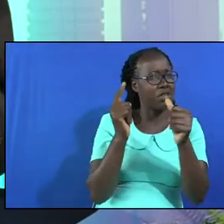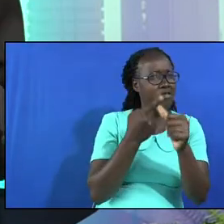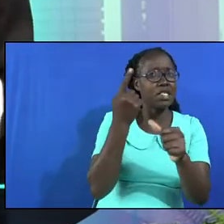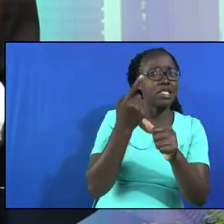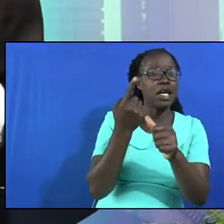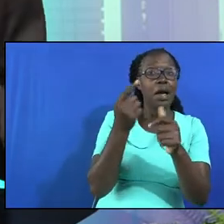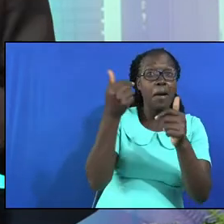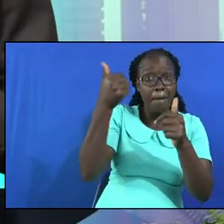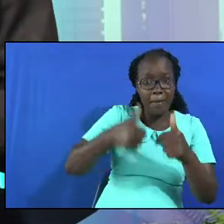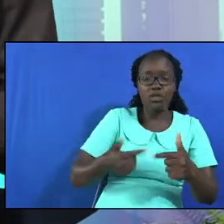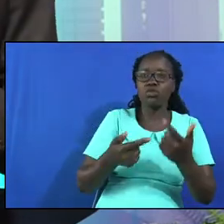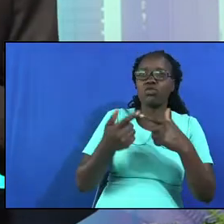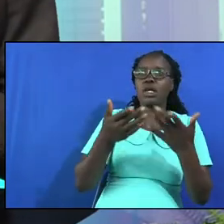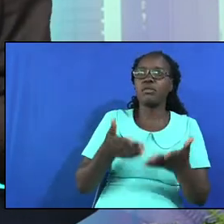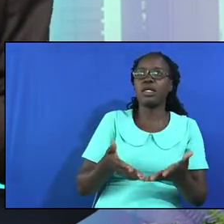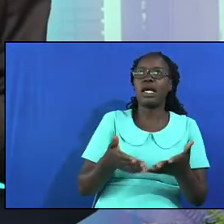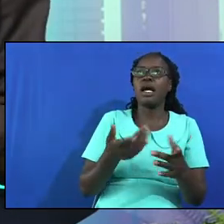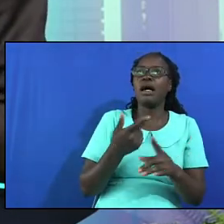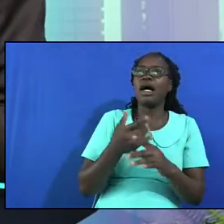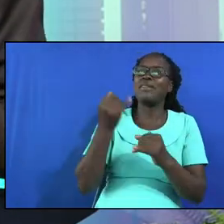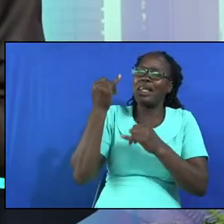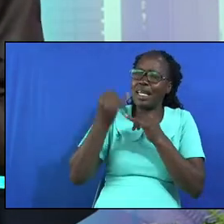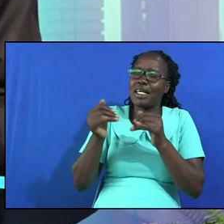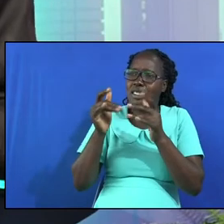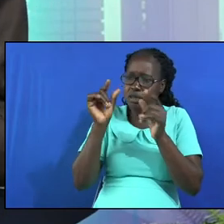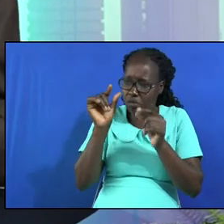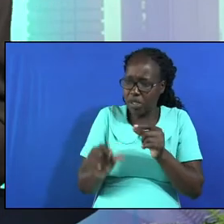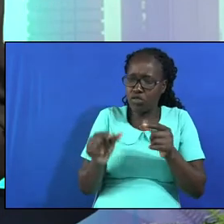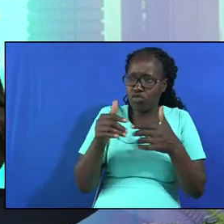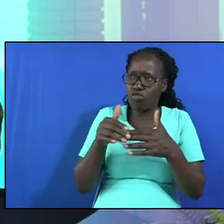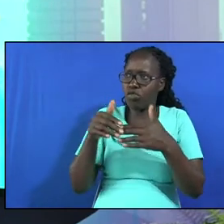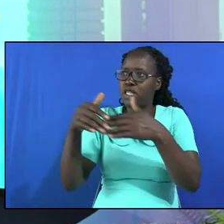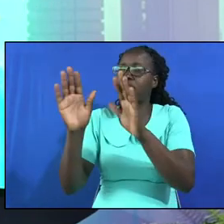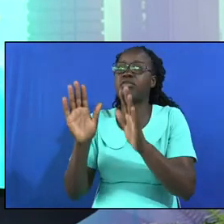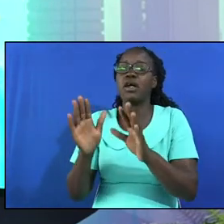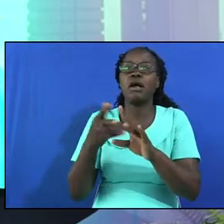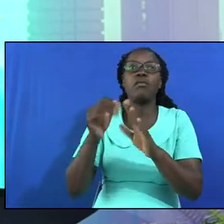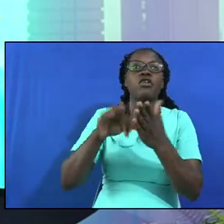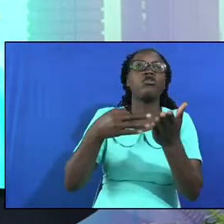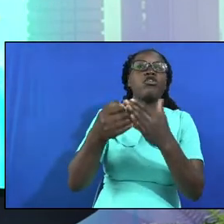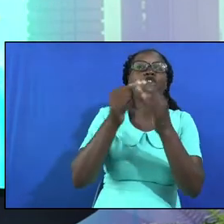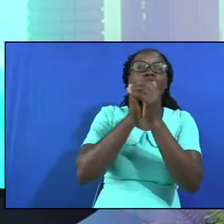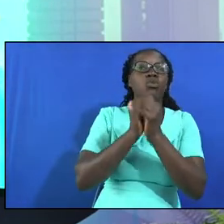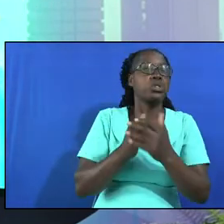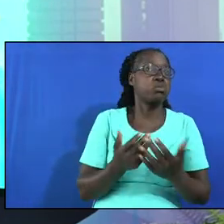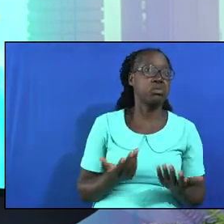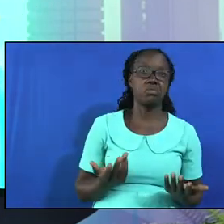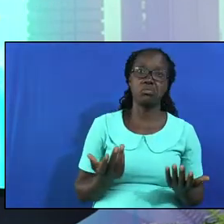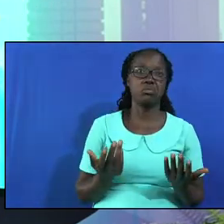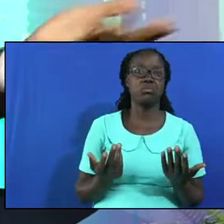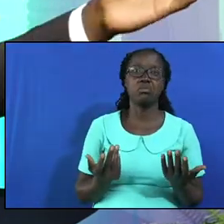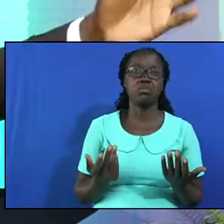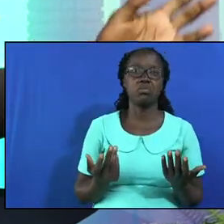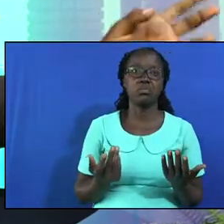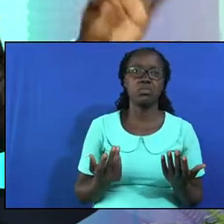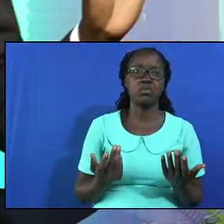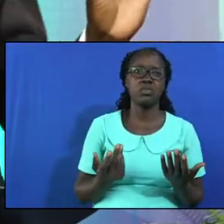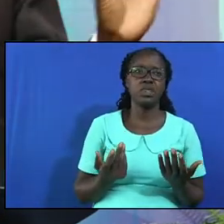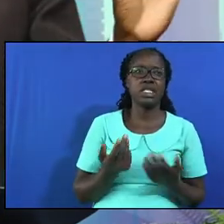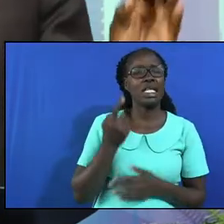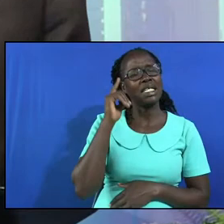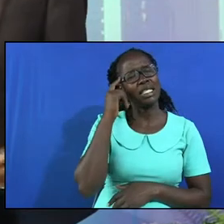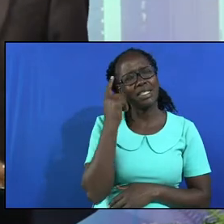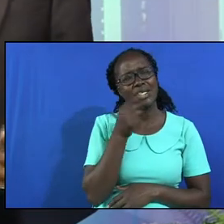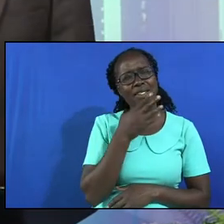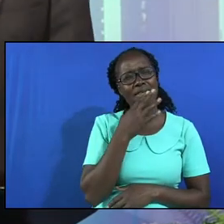first person to be here and the last person to leave, but you fail to do what? To worship. I just thought I